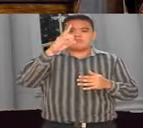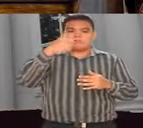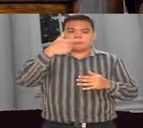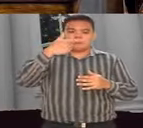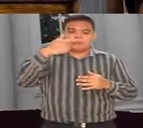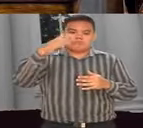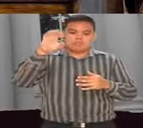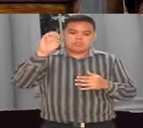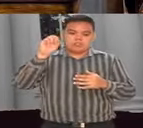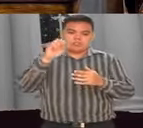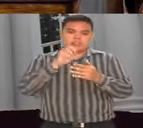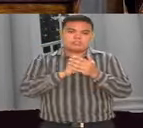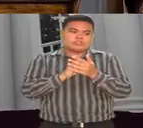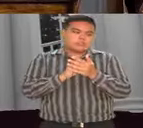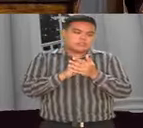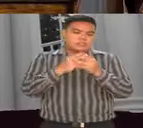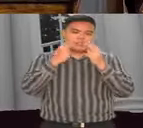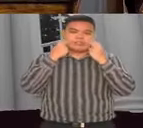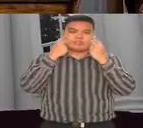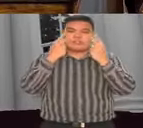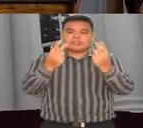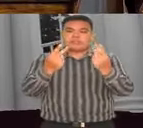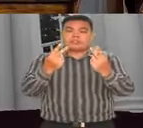6, 7, and 8,